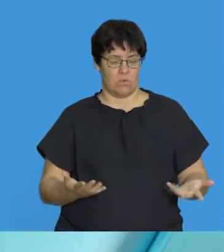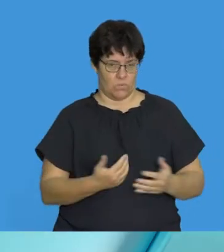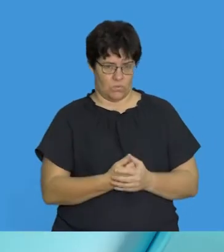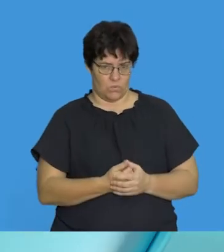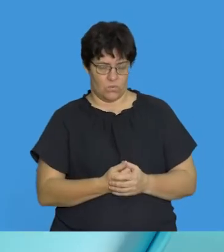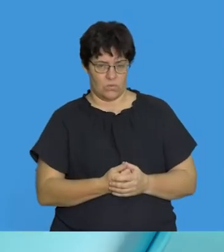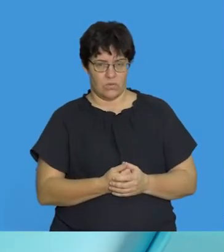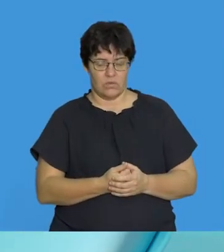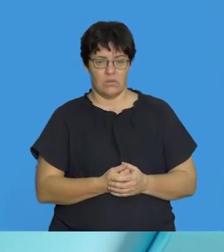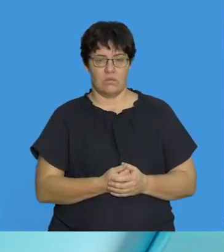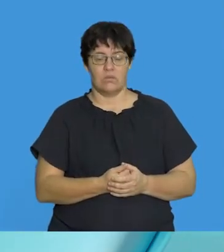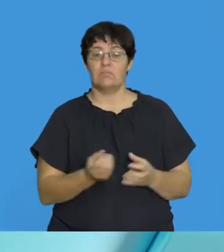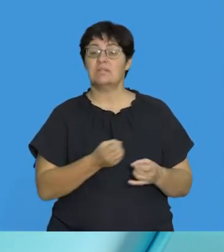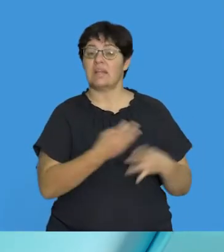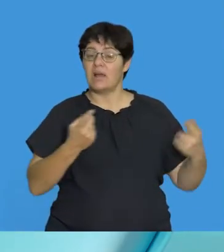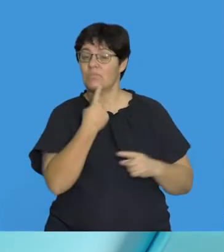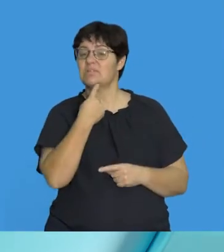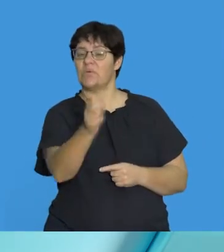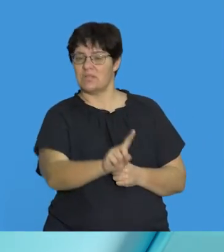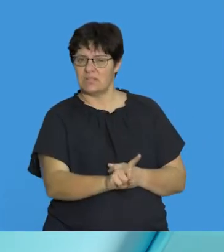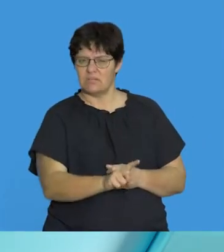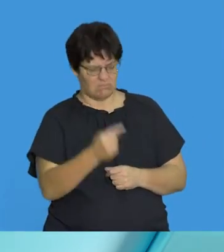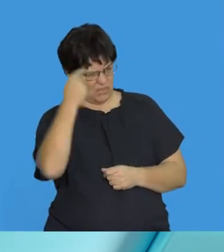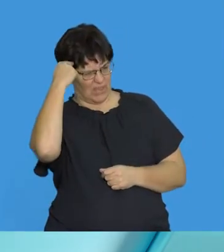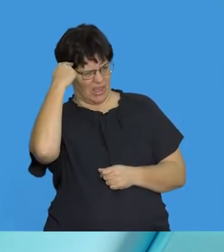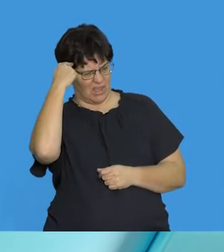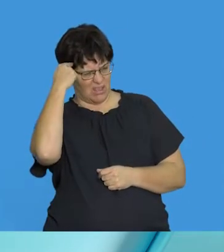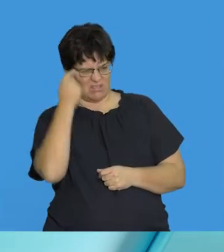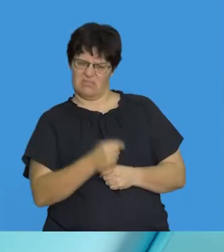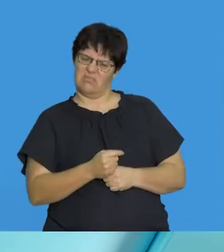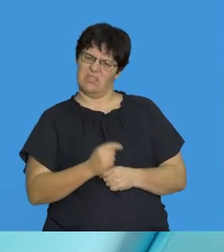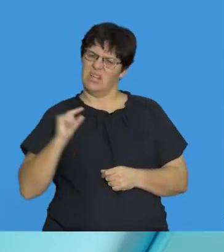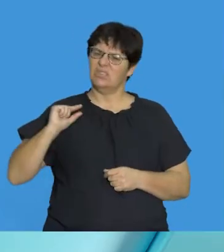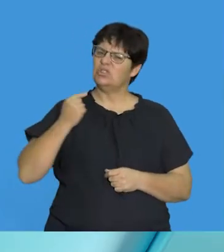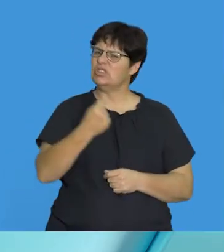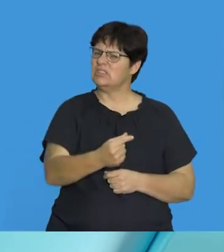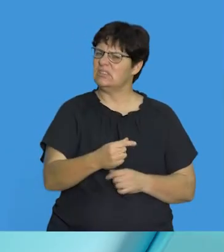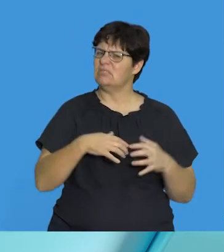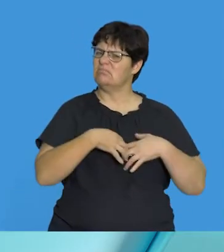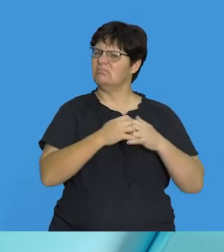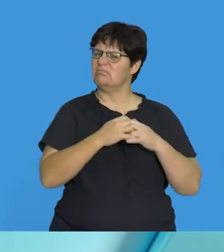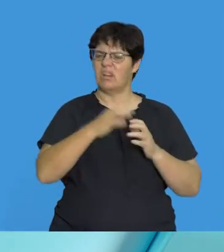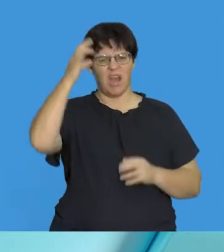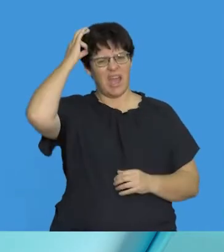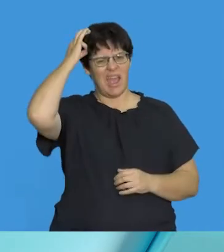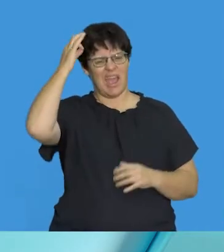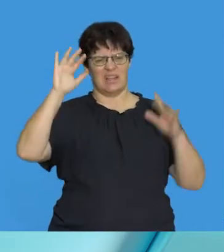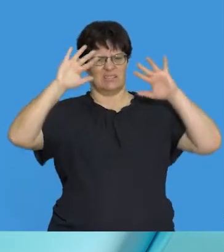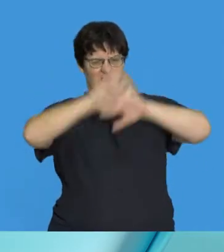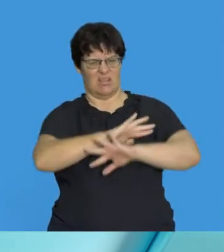i.e., at the start of this lesson, we mentioned that, have you ever thought about how does a gene code for dark color